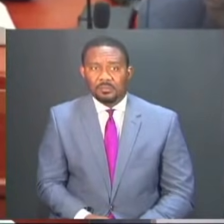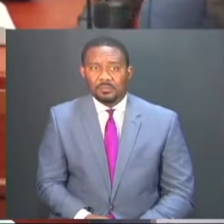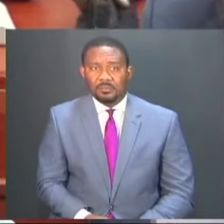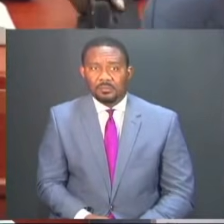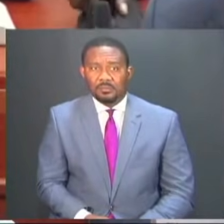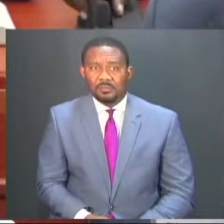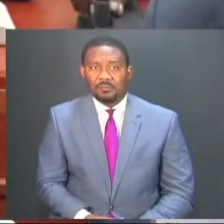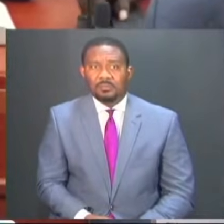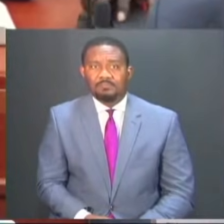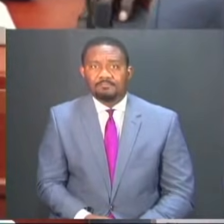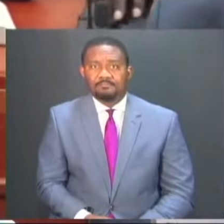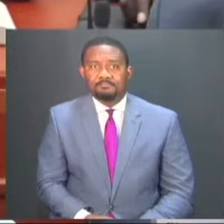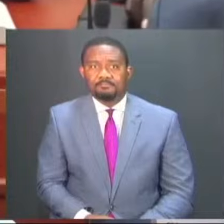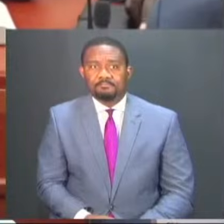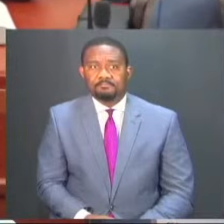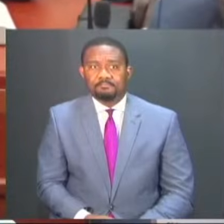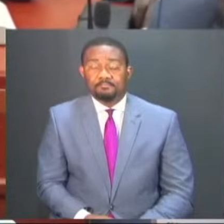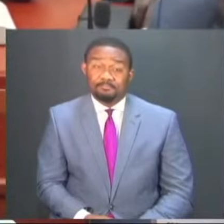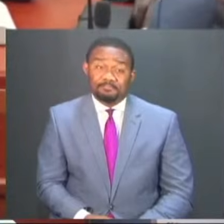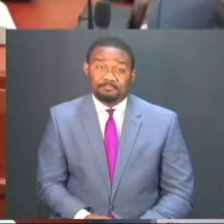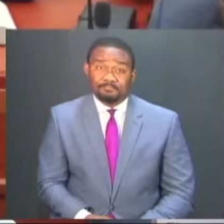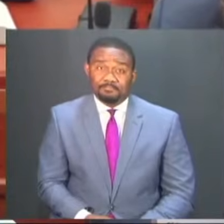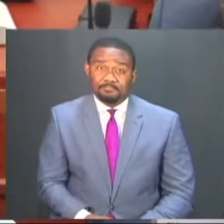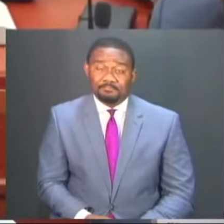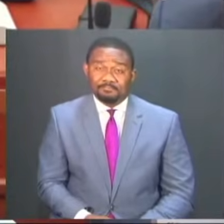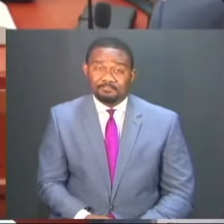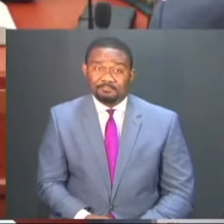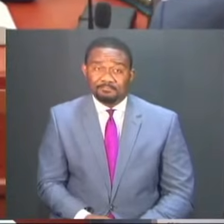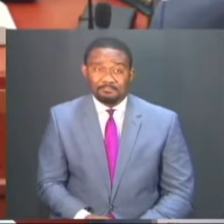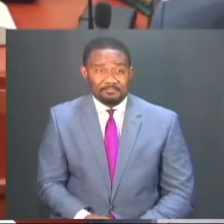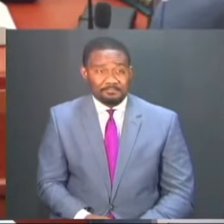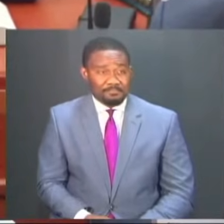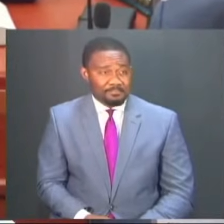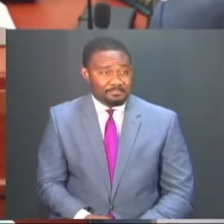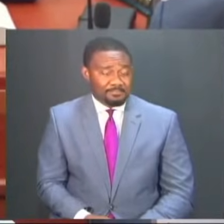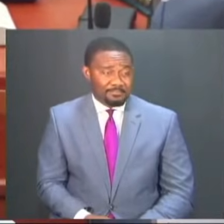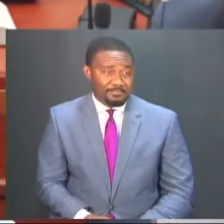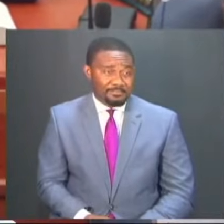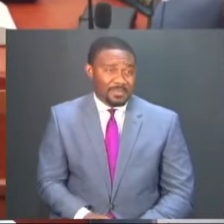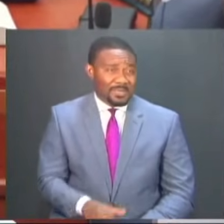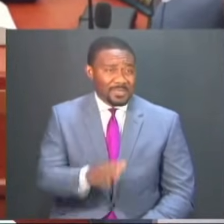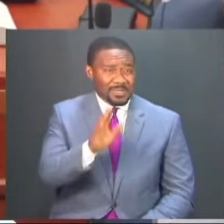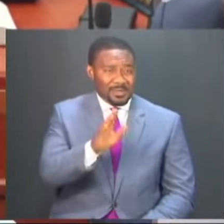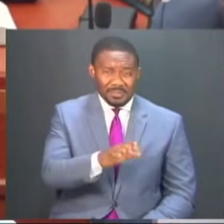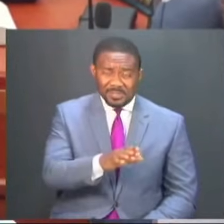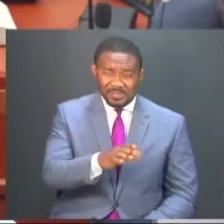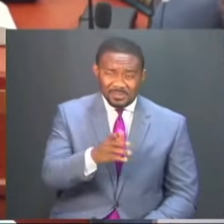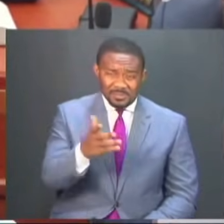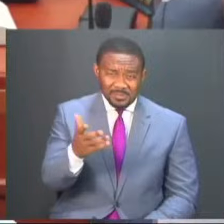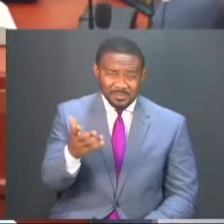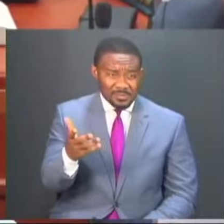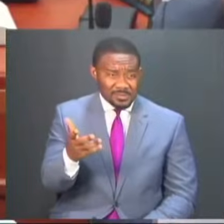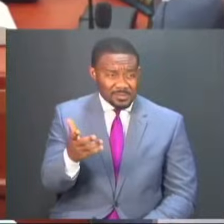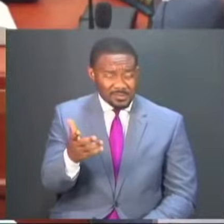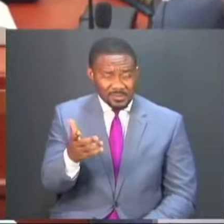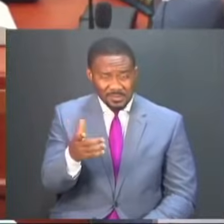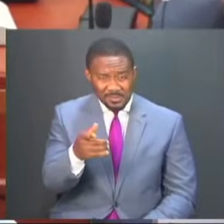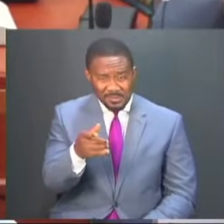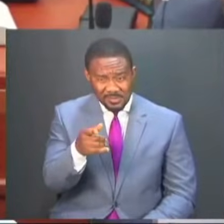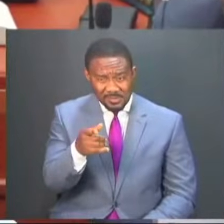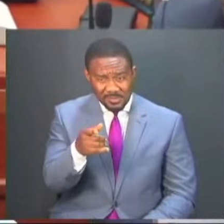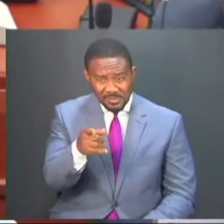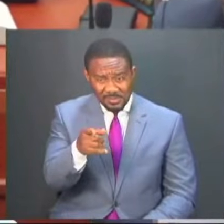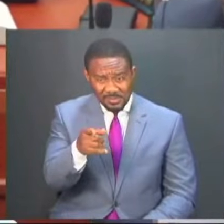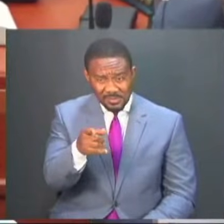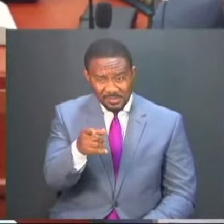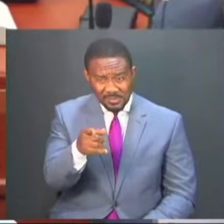Speaker, Honorable Habib, I keep advising you on this matter. Under 2153 is very clear